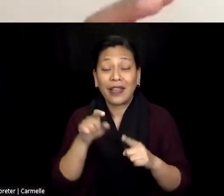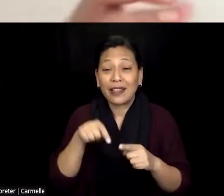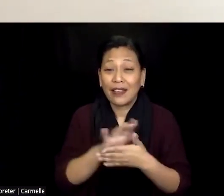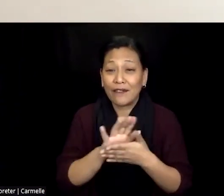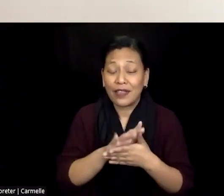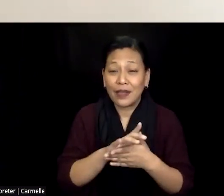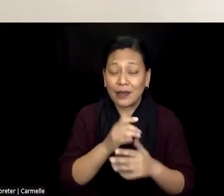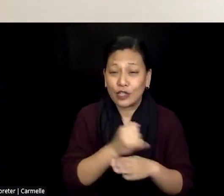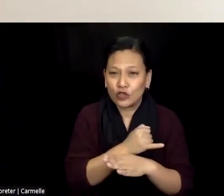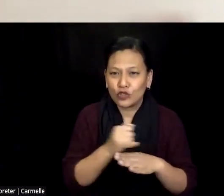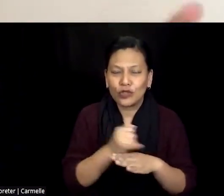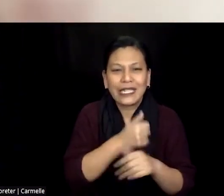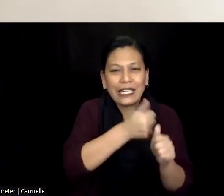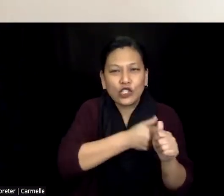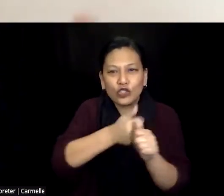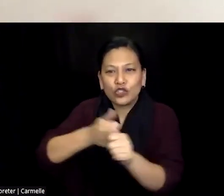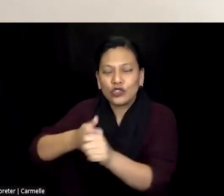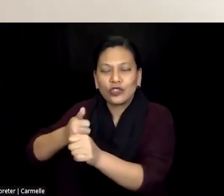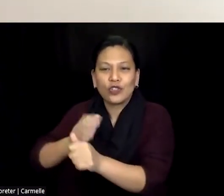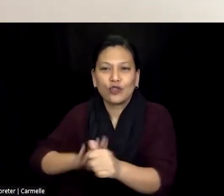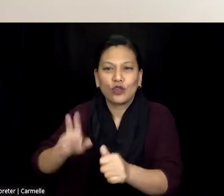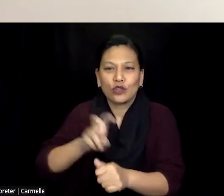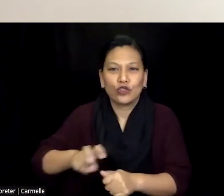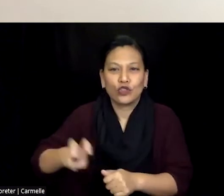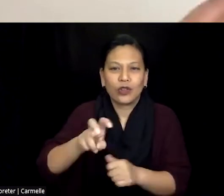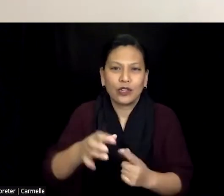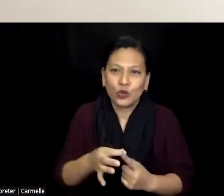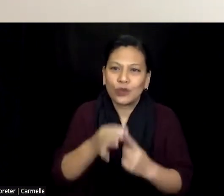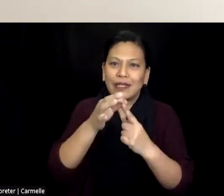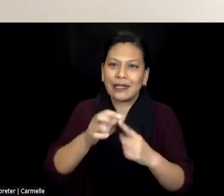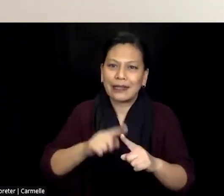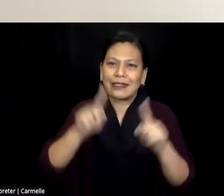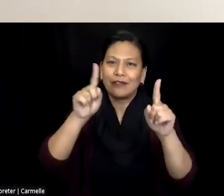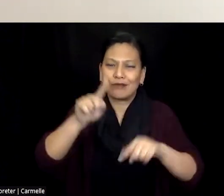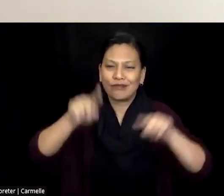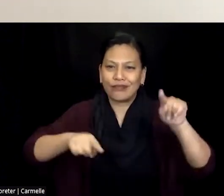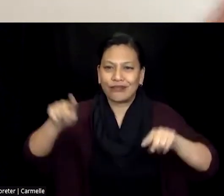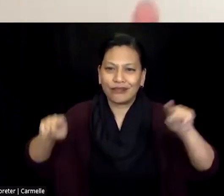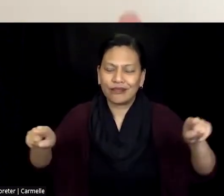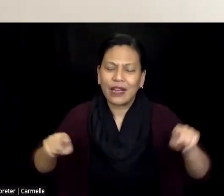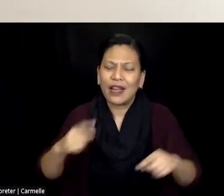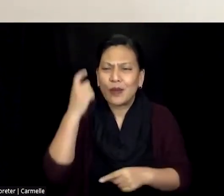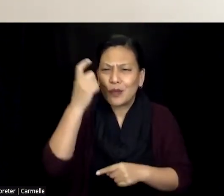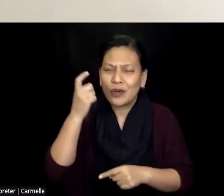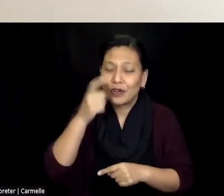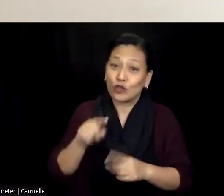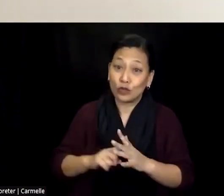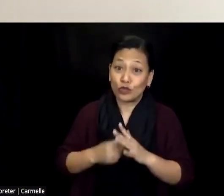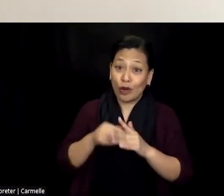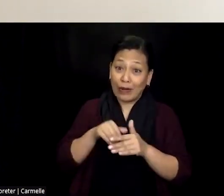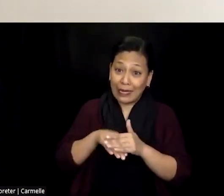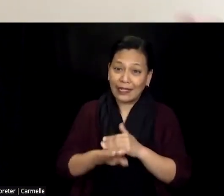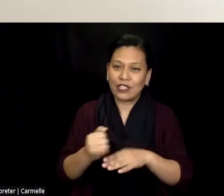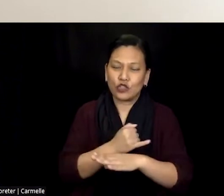single person's journey is completely different and unique. So, you know, when you started in this industry, was it linear? Like you had a set plan,